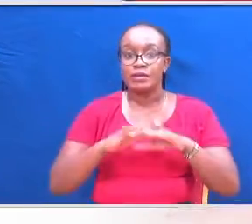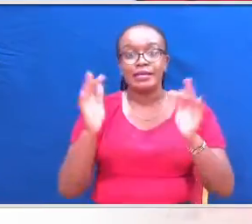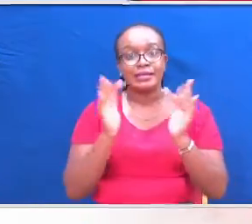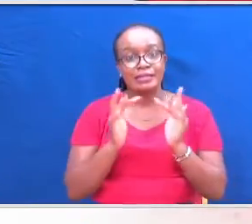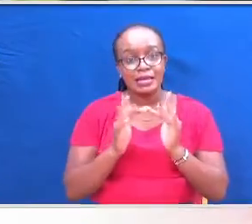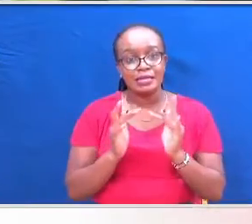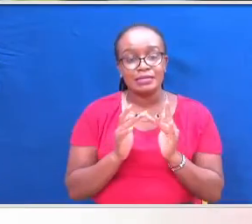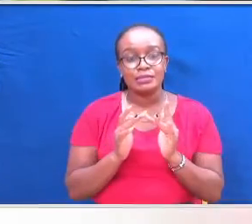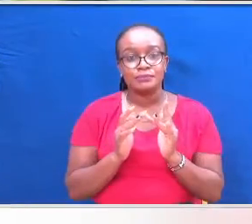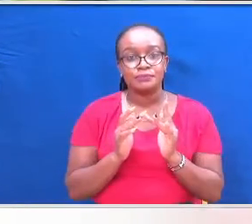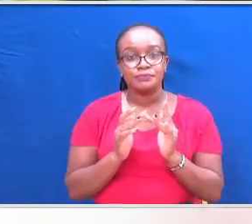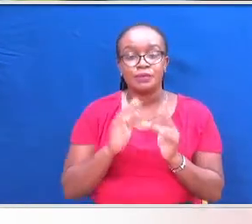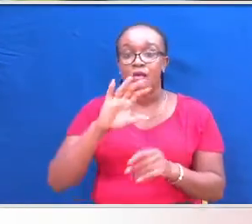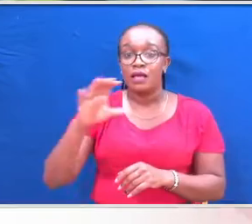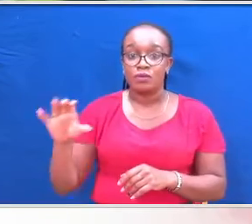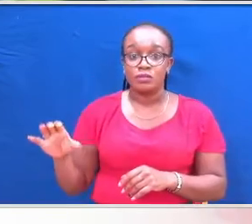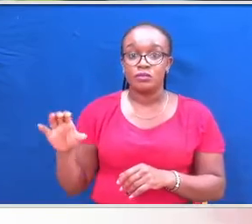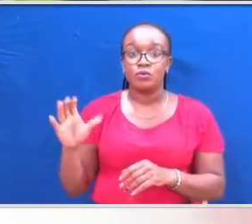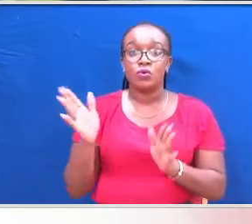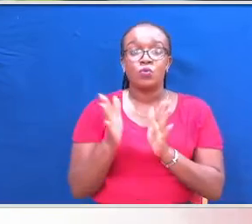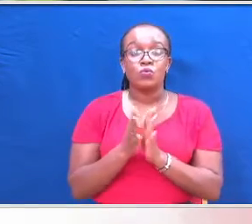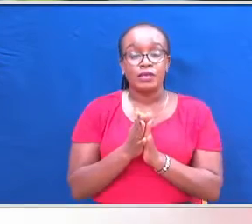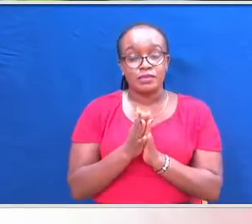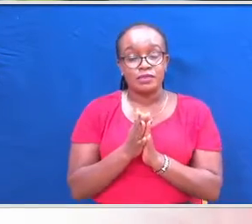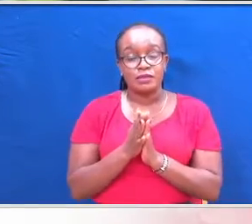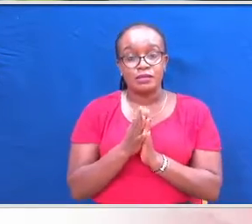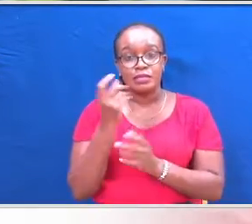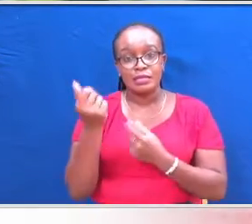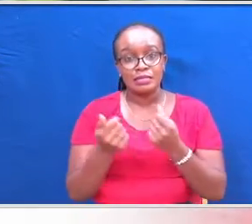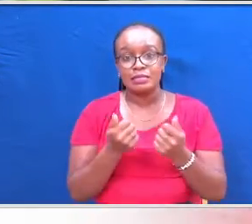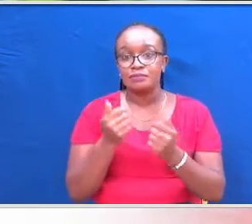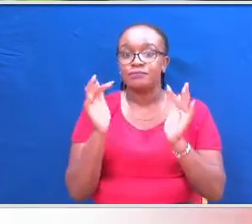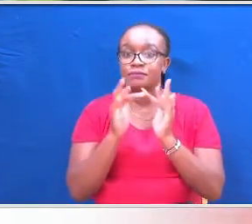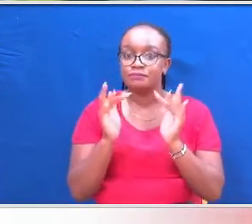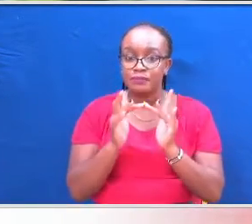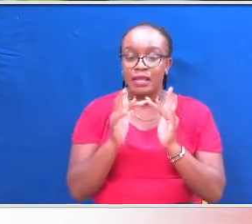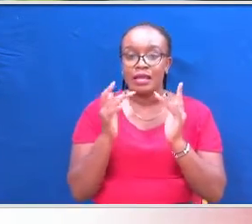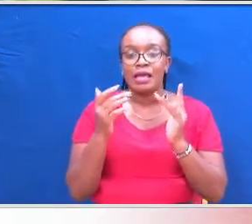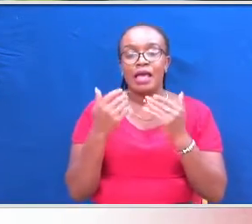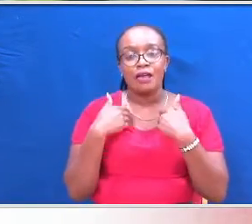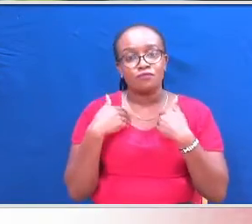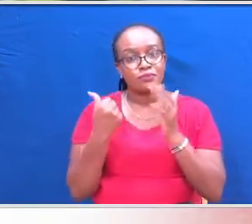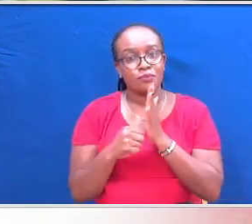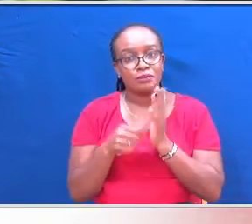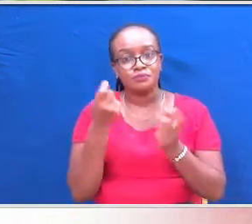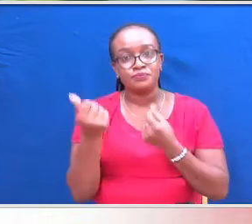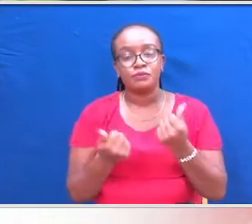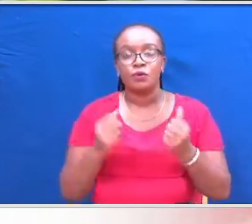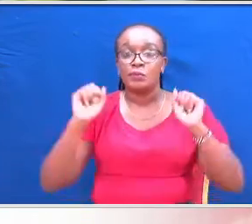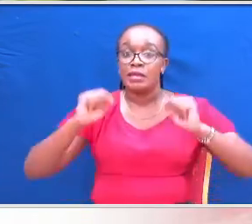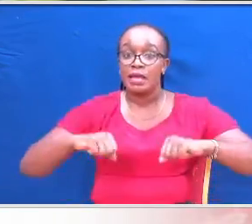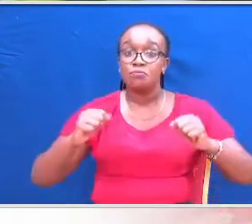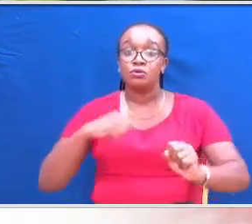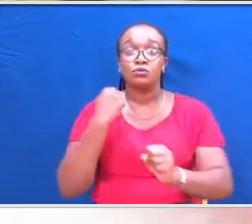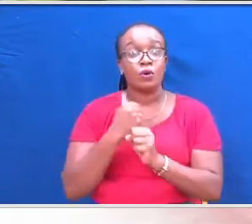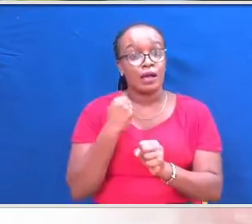the vaccines. Counties with the least uptake have informed us there has been internet challenges. We've been able to work.